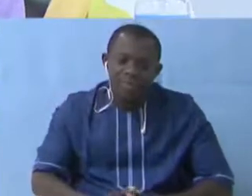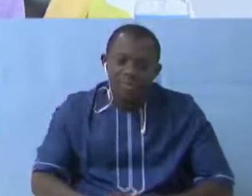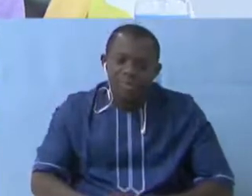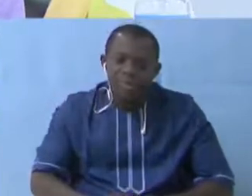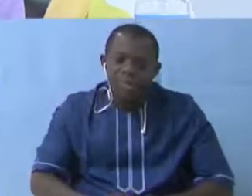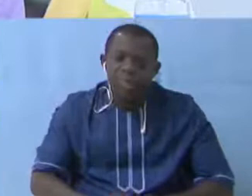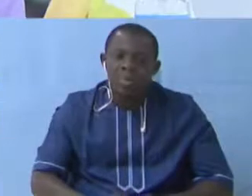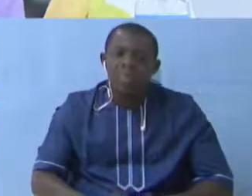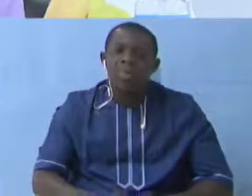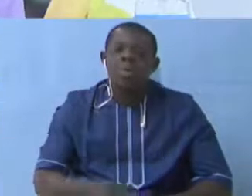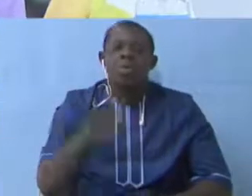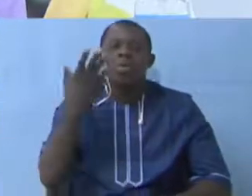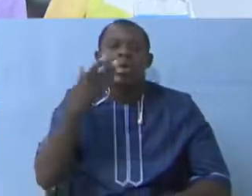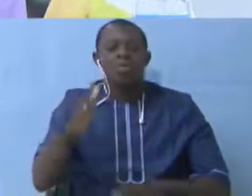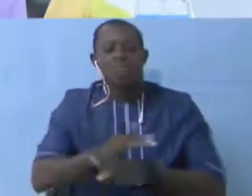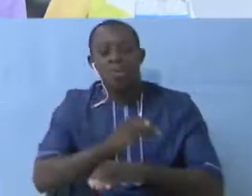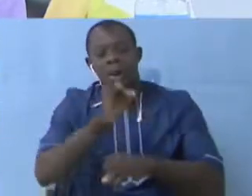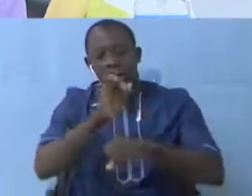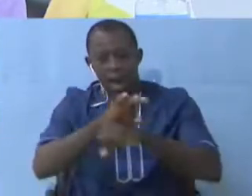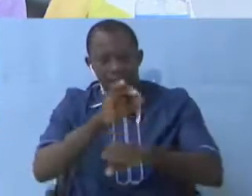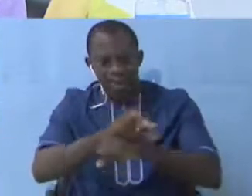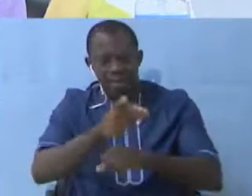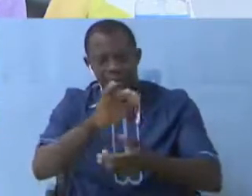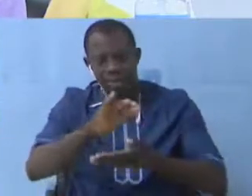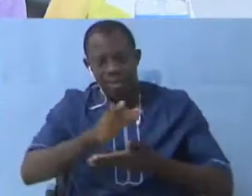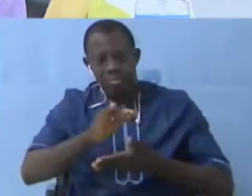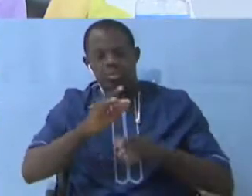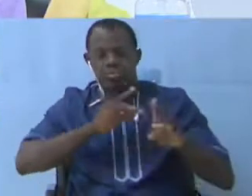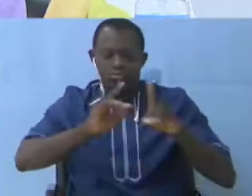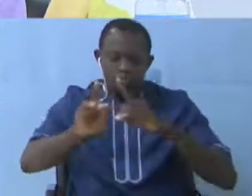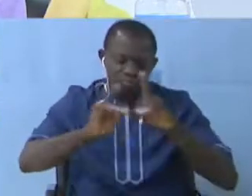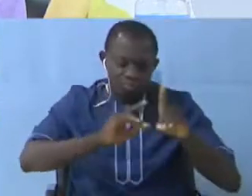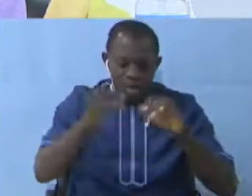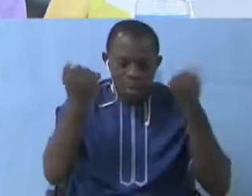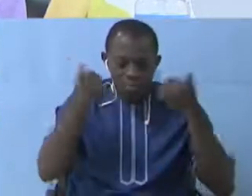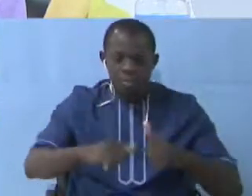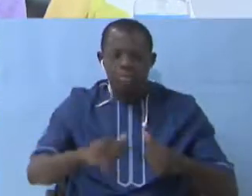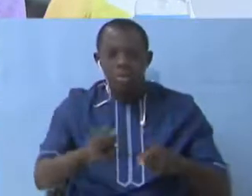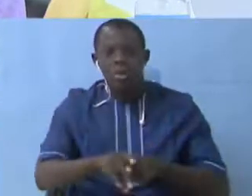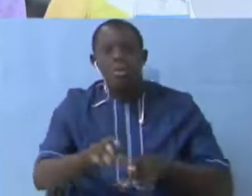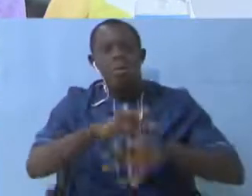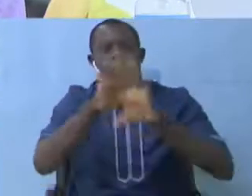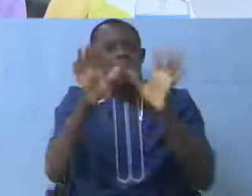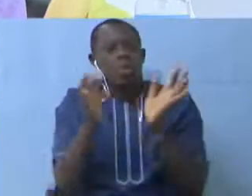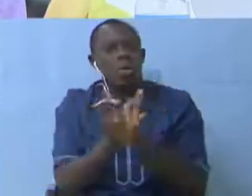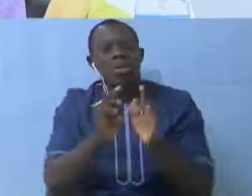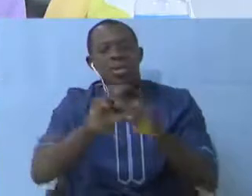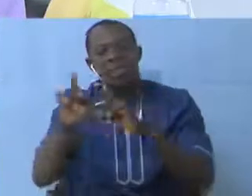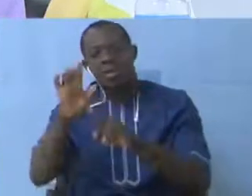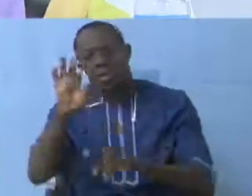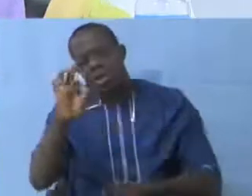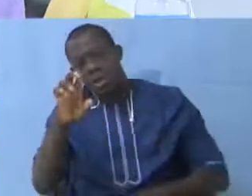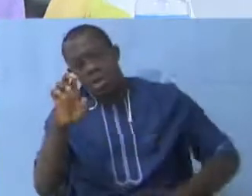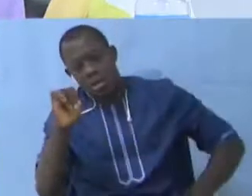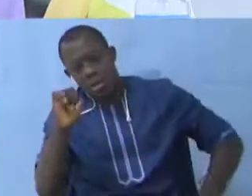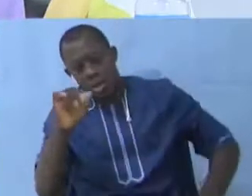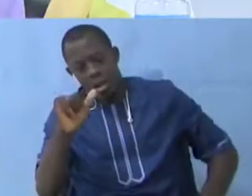advice were sought and discussions were happening, so all those treaties, all